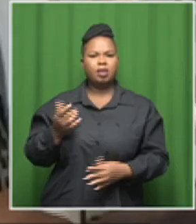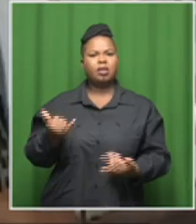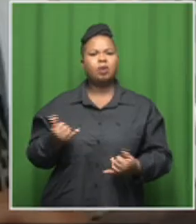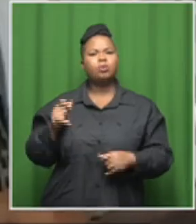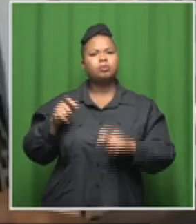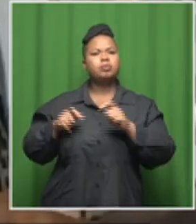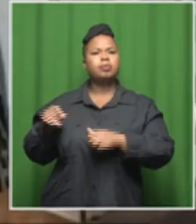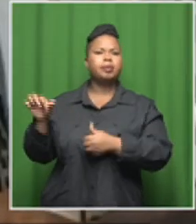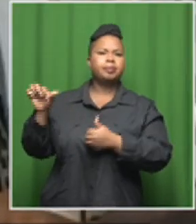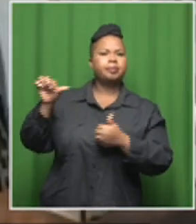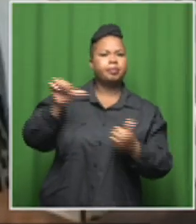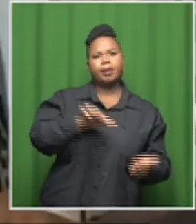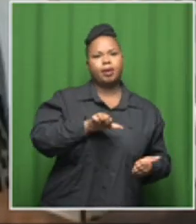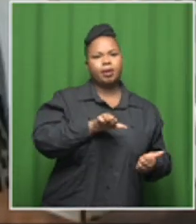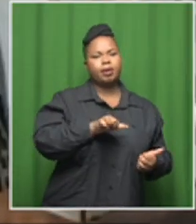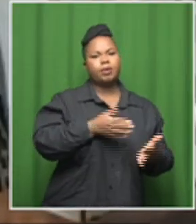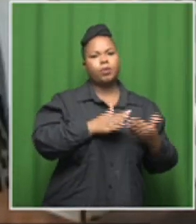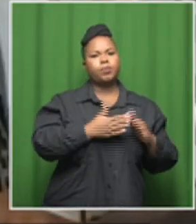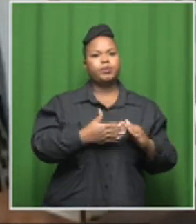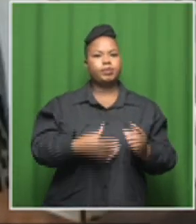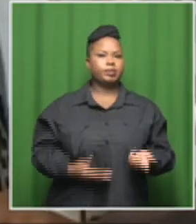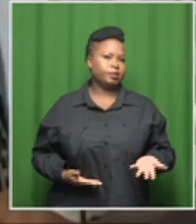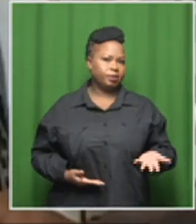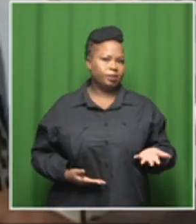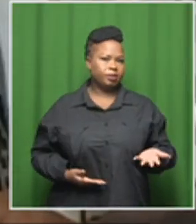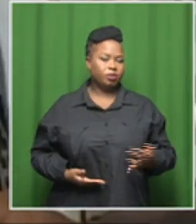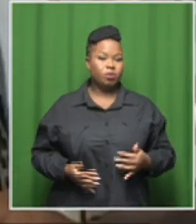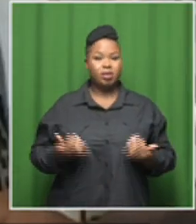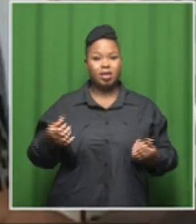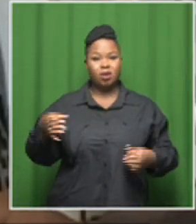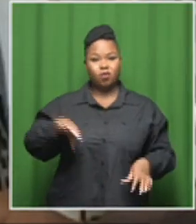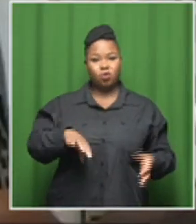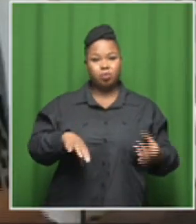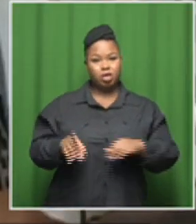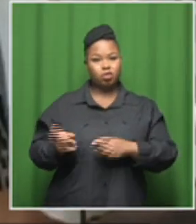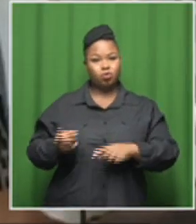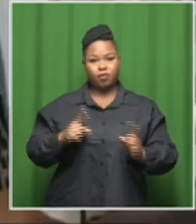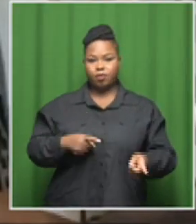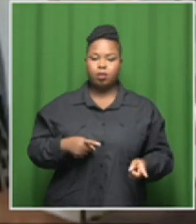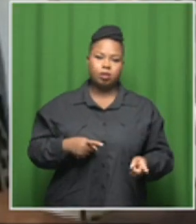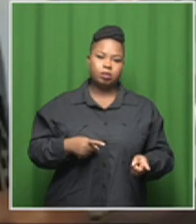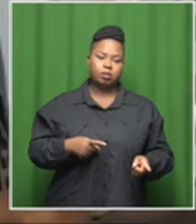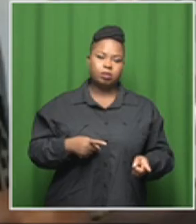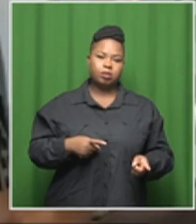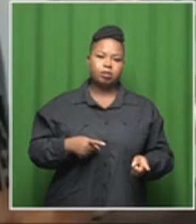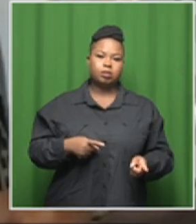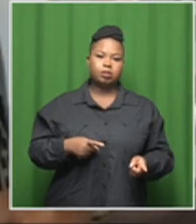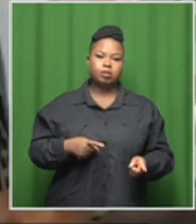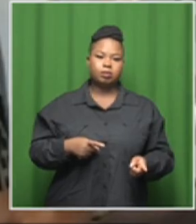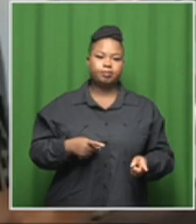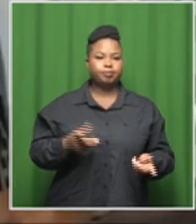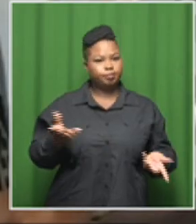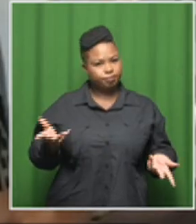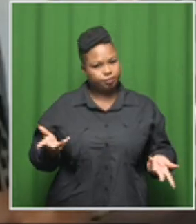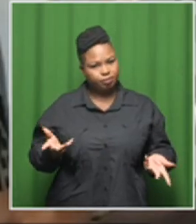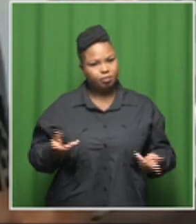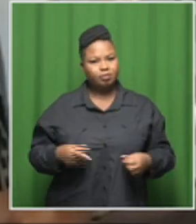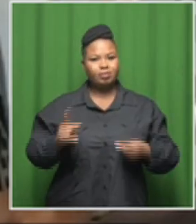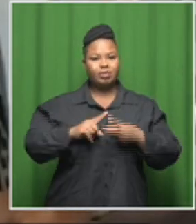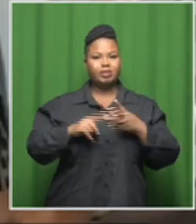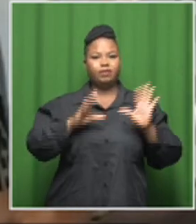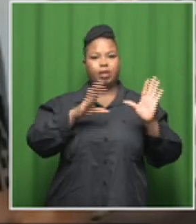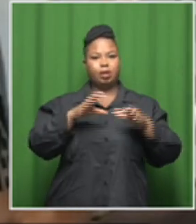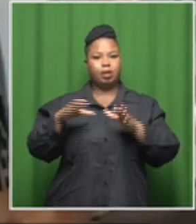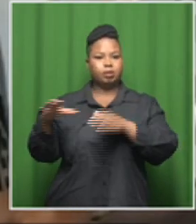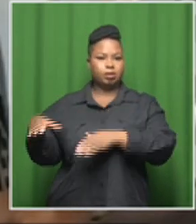people back into the community. So Stokvels transcend all those the classes